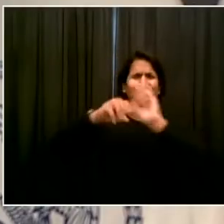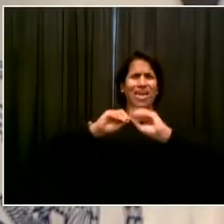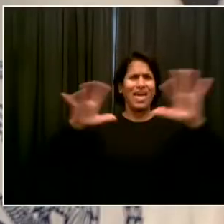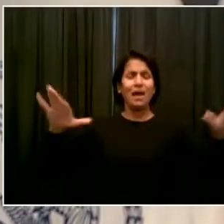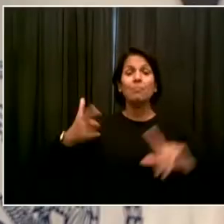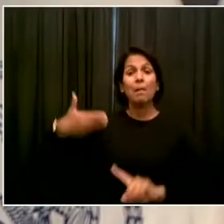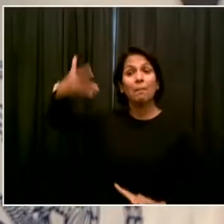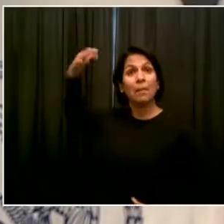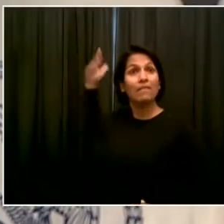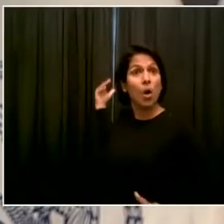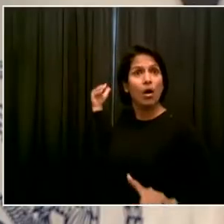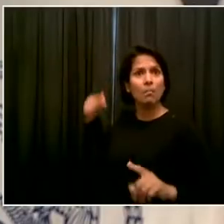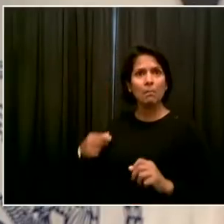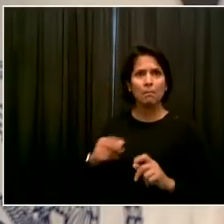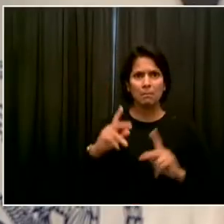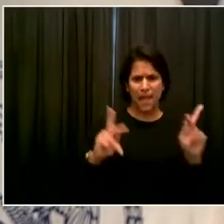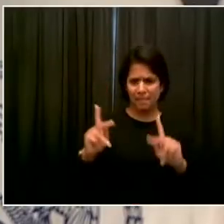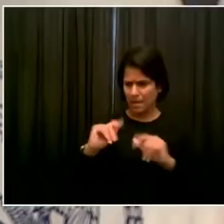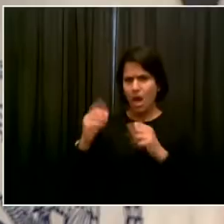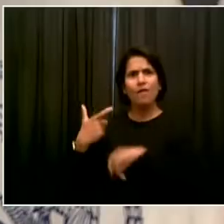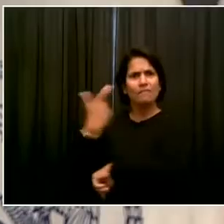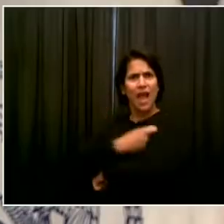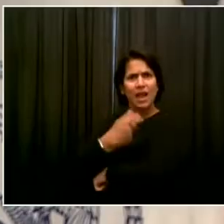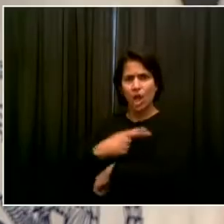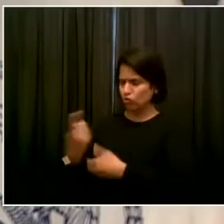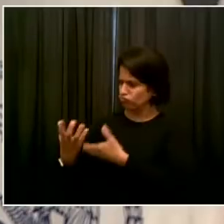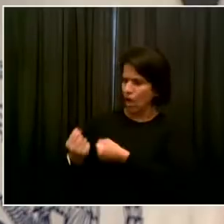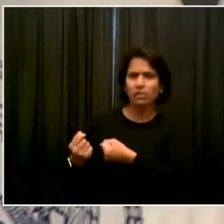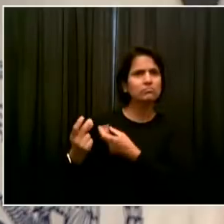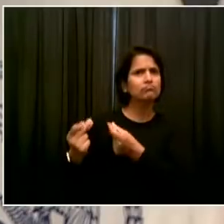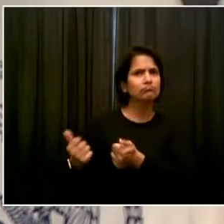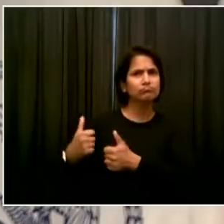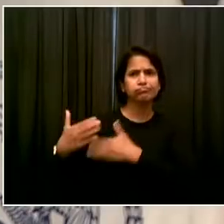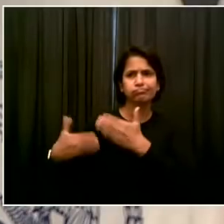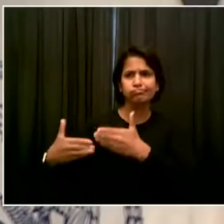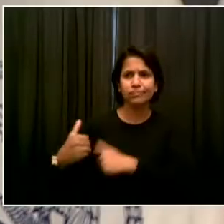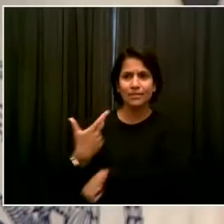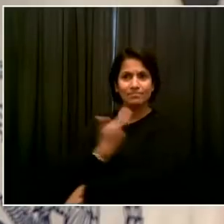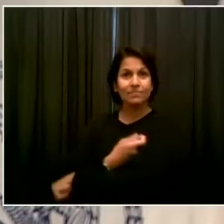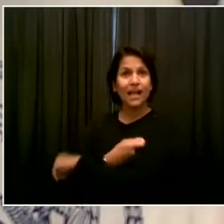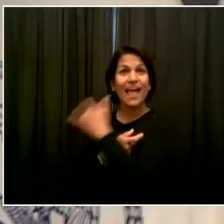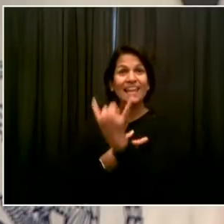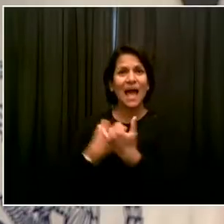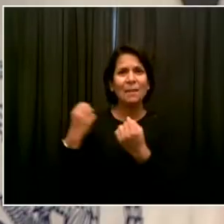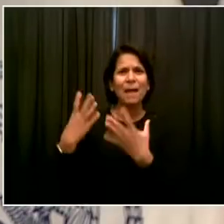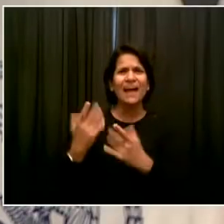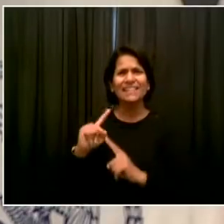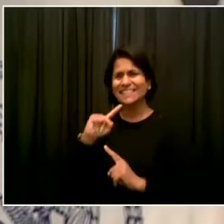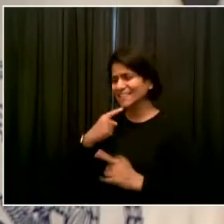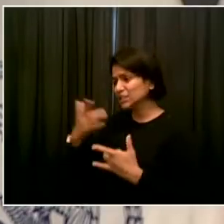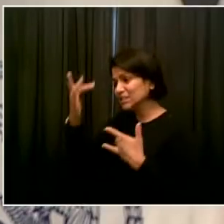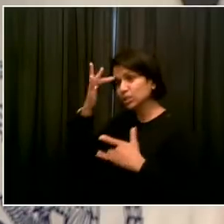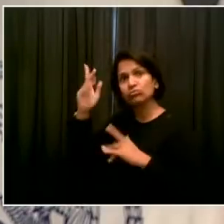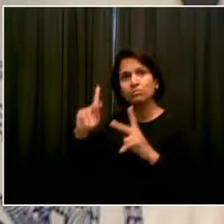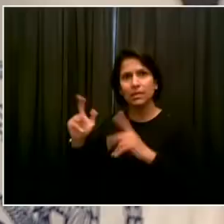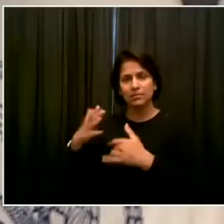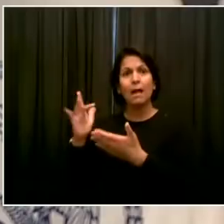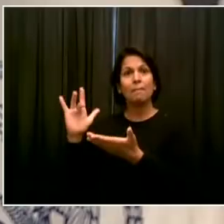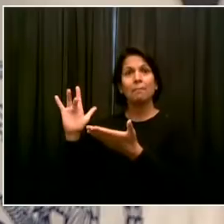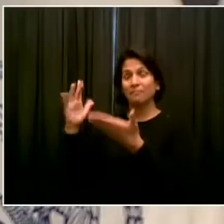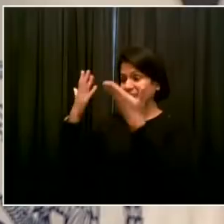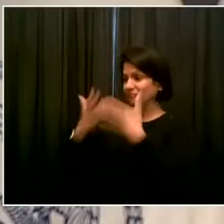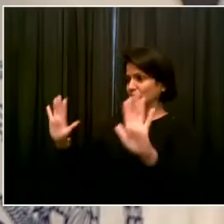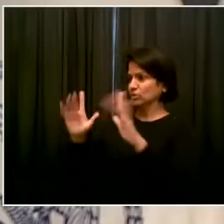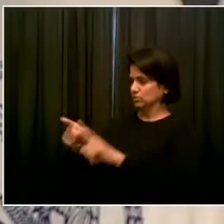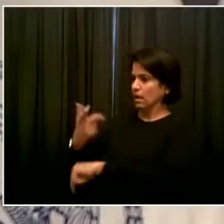were made safe by those vaccinations. Those vaccinations wiped out major diseases that plagued our society. Only in this instance